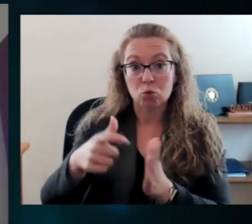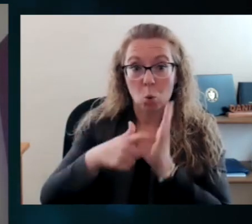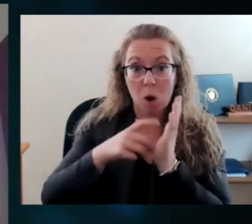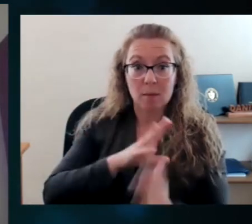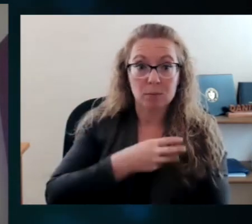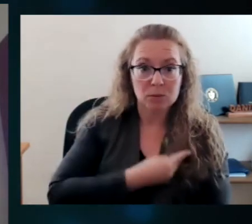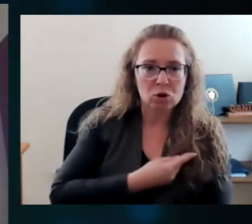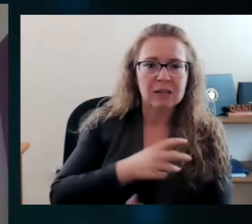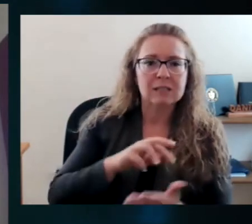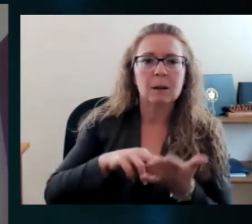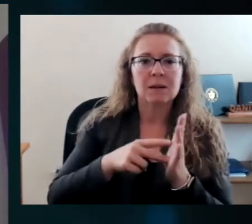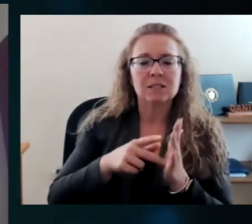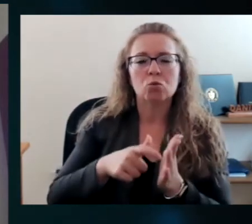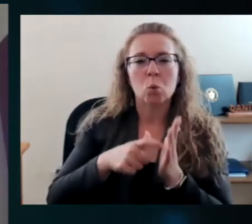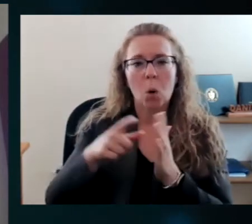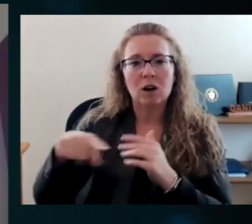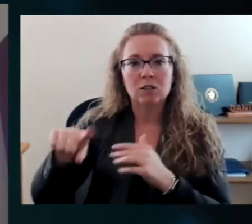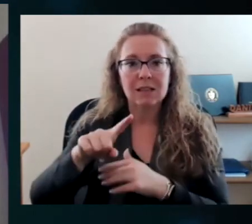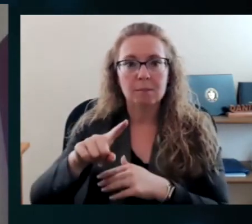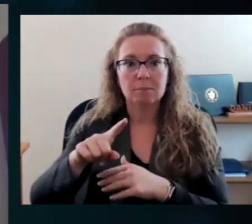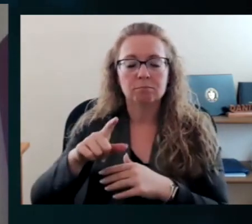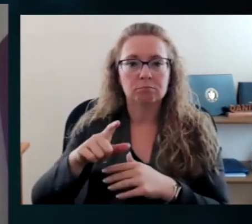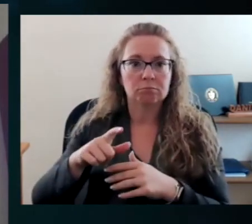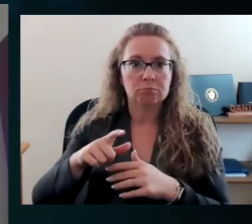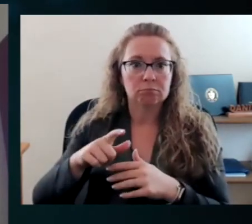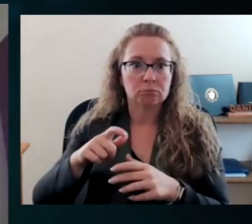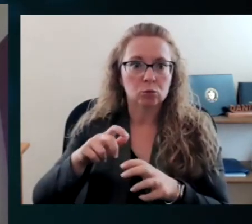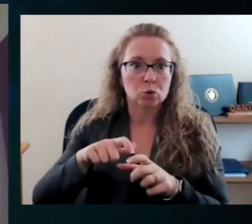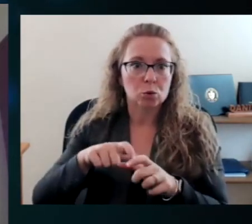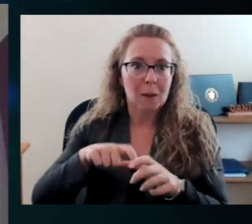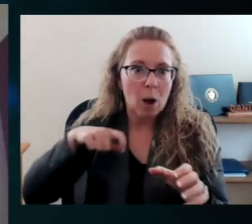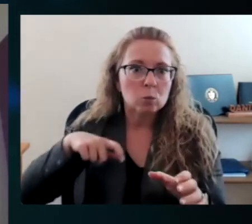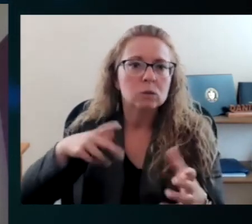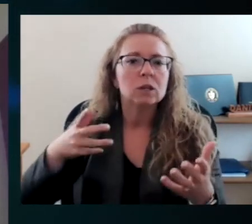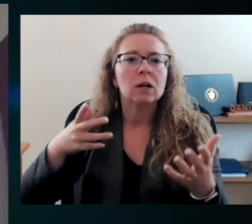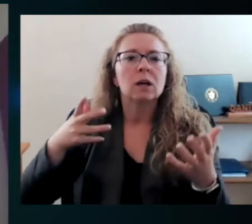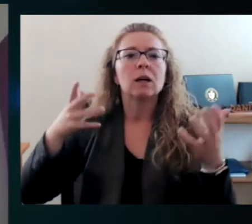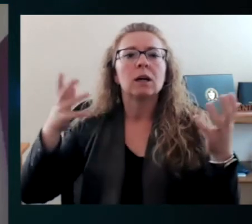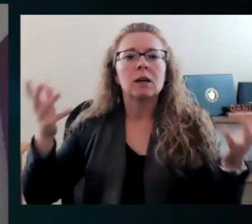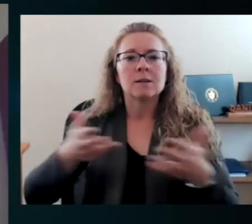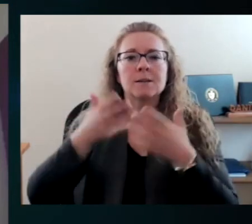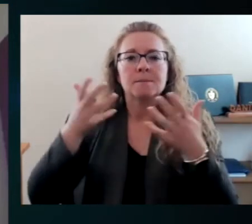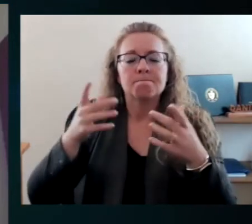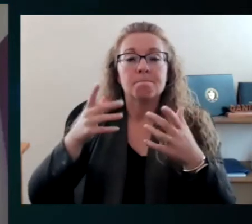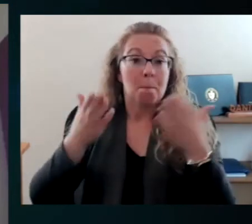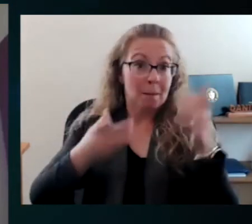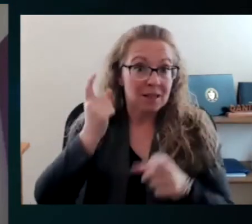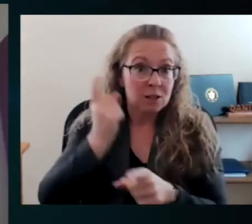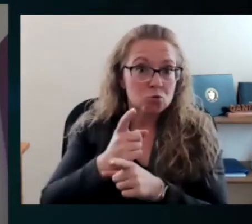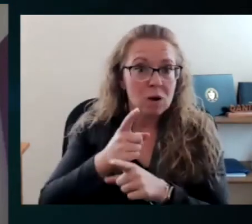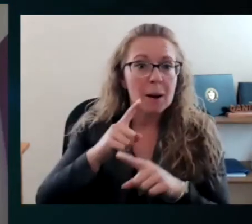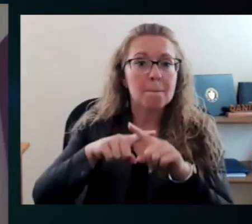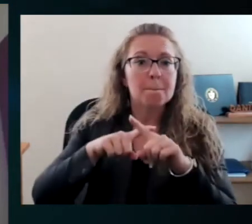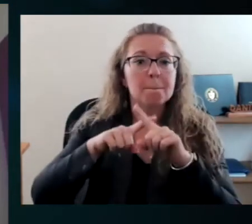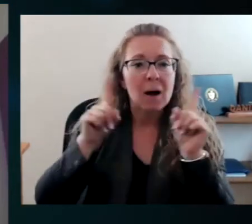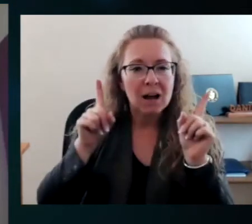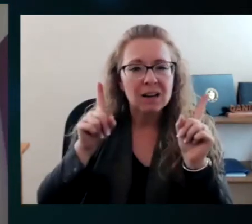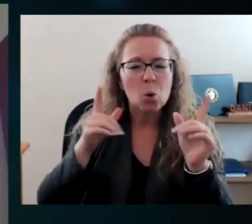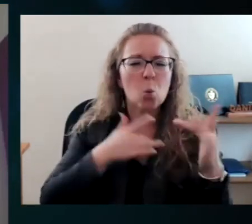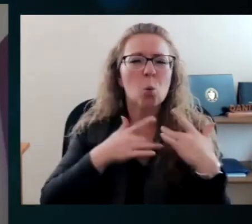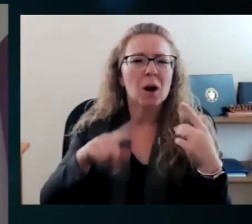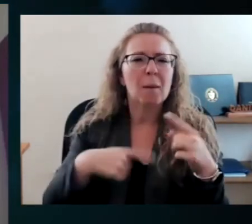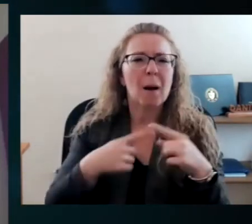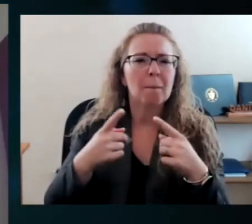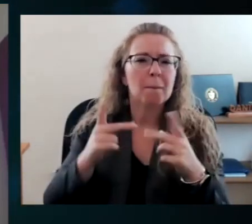Sorry, chat was just moving quick there for a second. Maybe that is the right call, I'm not sure, but I worry about requiring people out themselves in order to weigh in